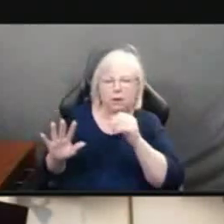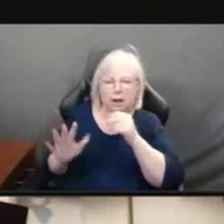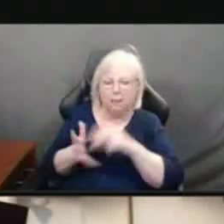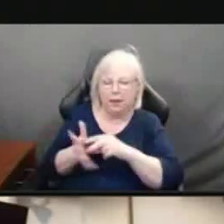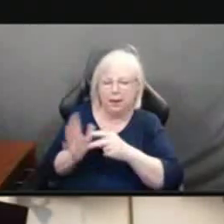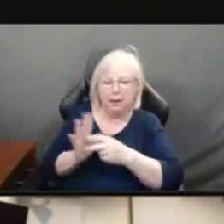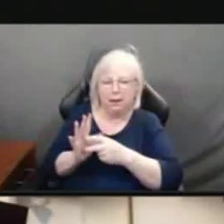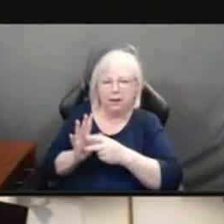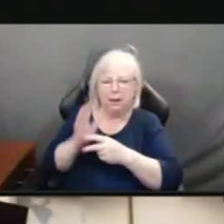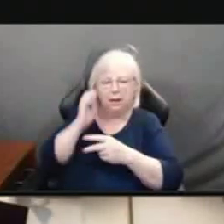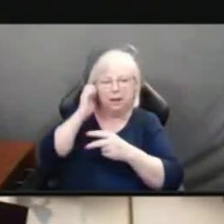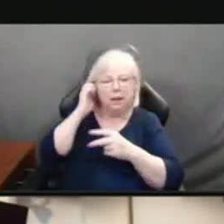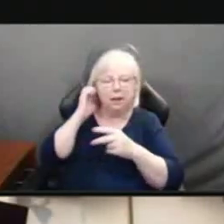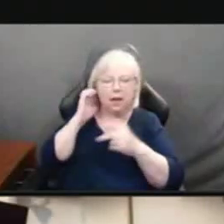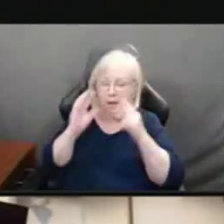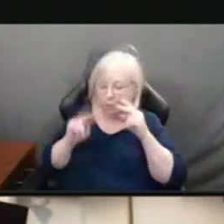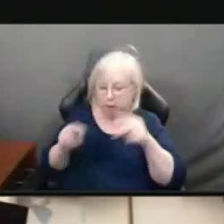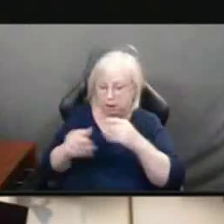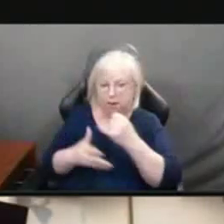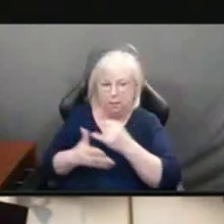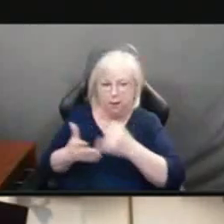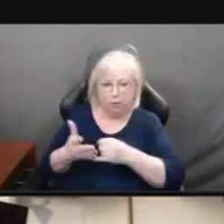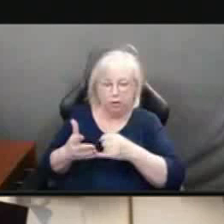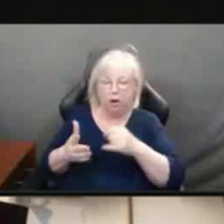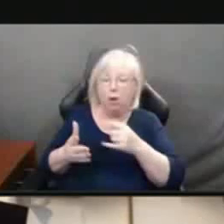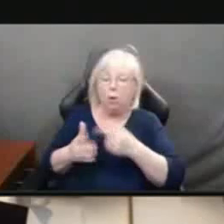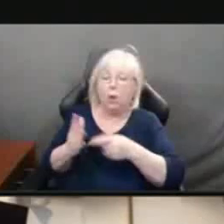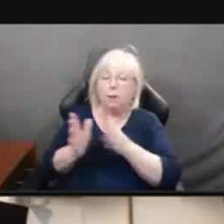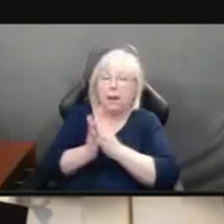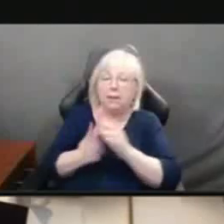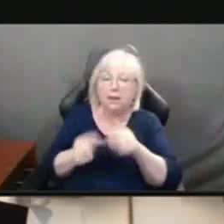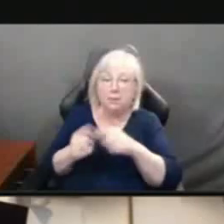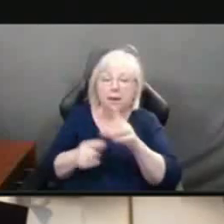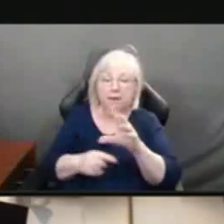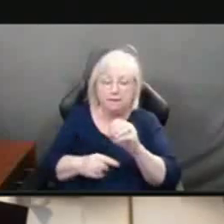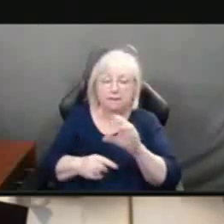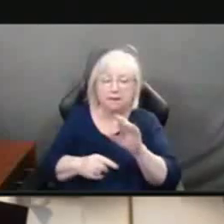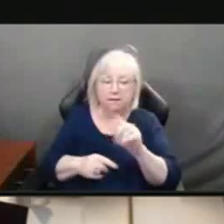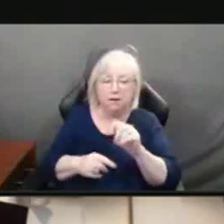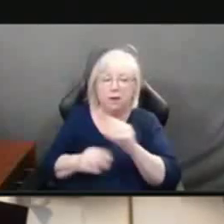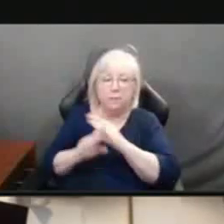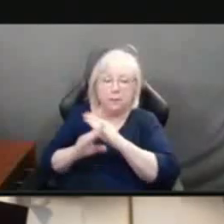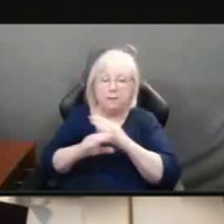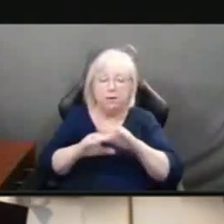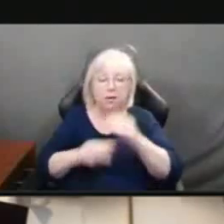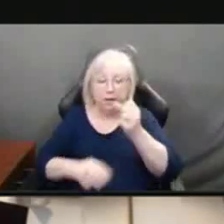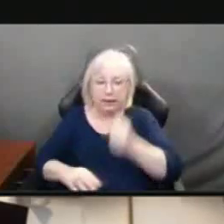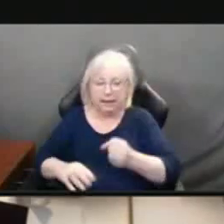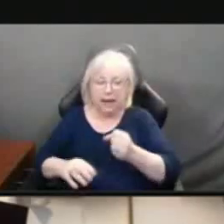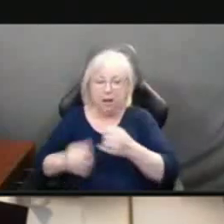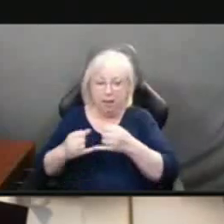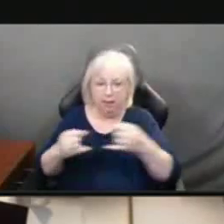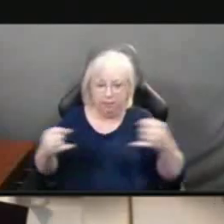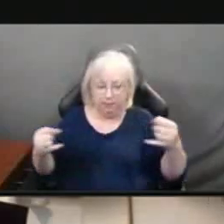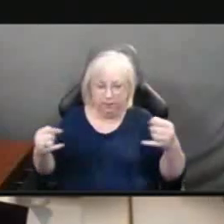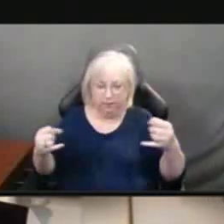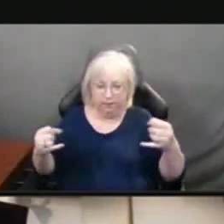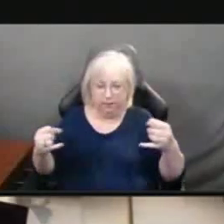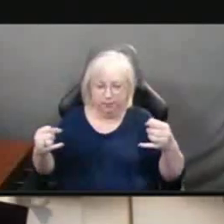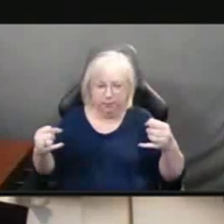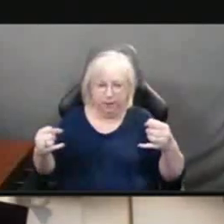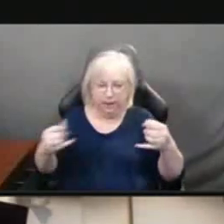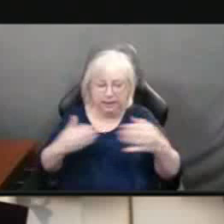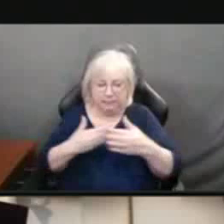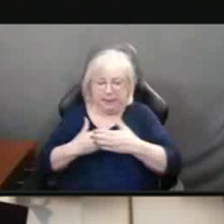at the sketch. So you're 50, what I'm asking about is the 50-foot buffer on the south end of where you're rezoning that backs up to the